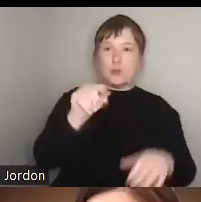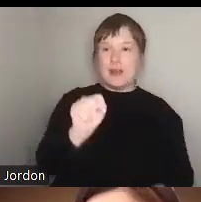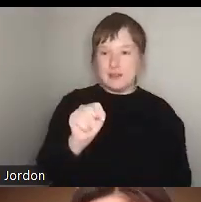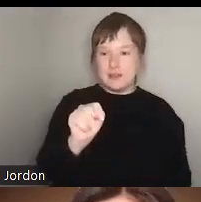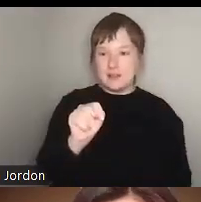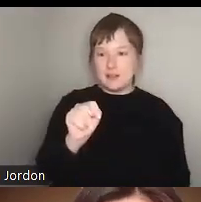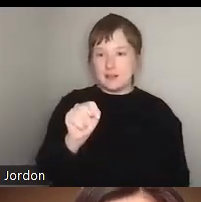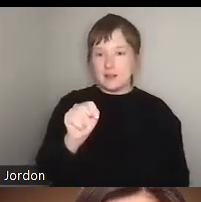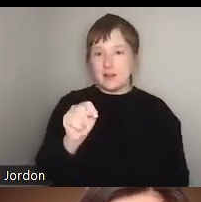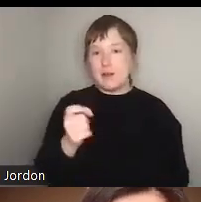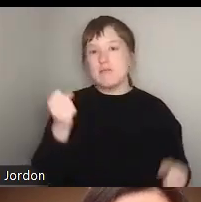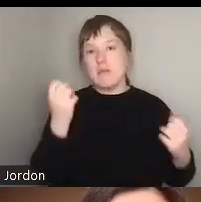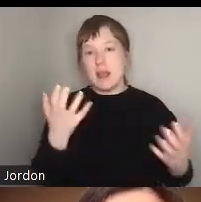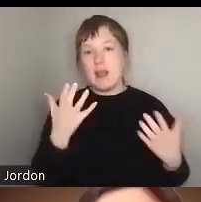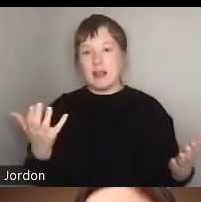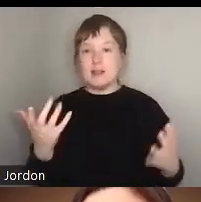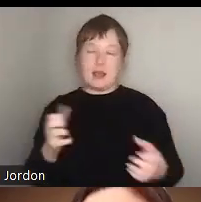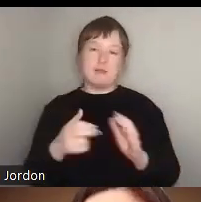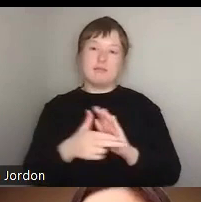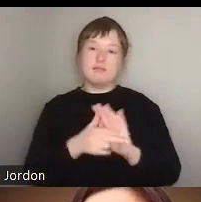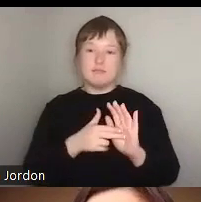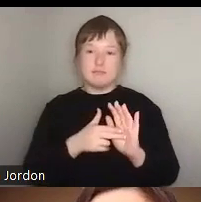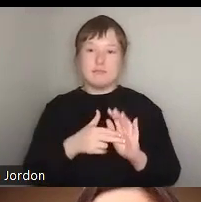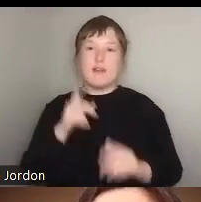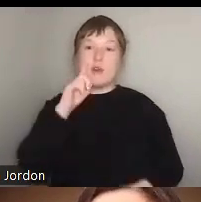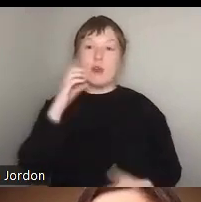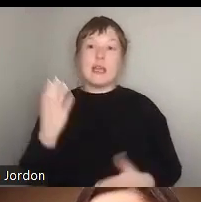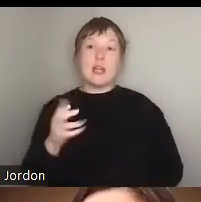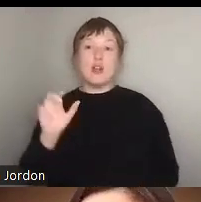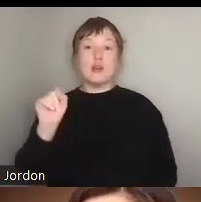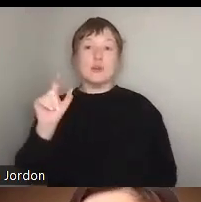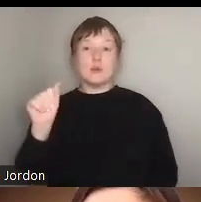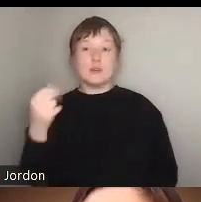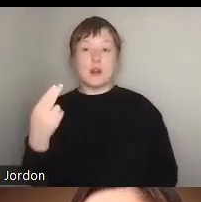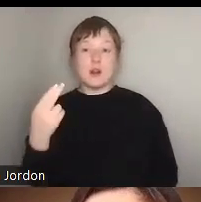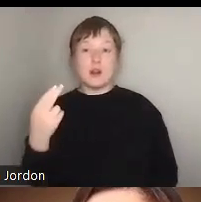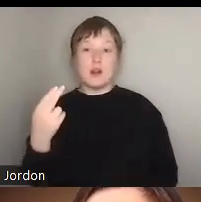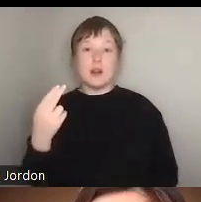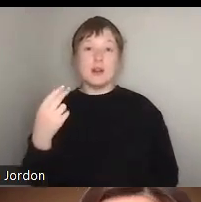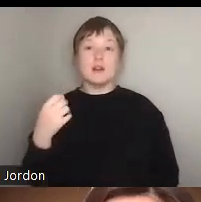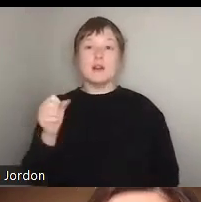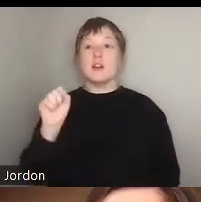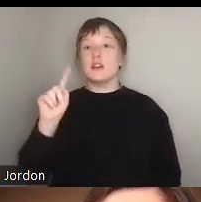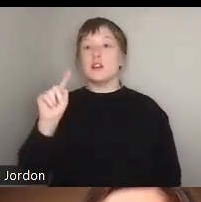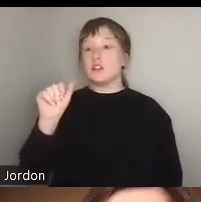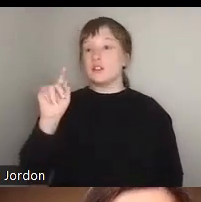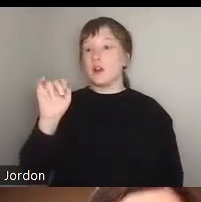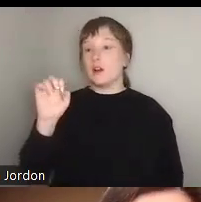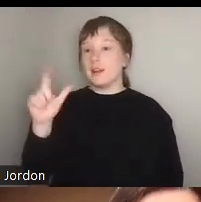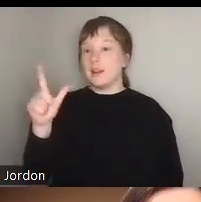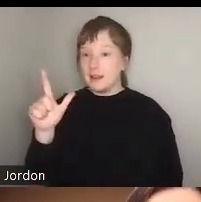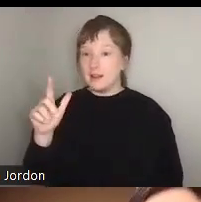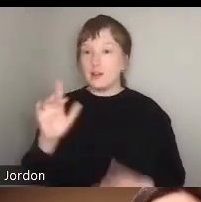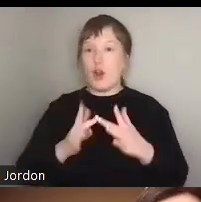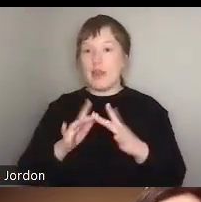a lot of things that can be considered it. I know, for example, in Utah, even stalking and cyberbullying, those things can be justified as well.